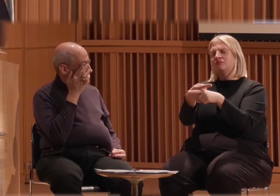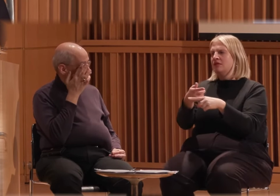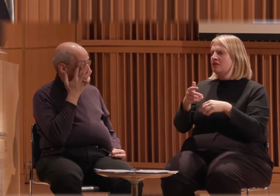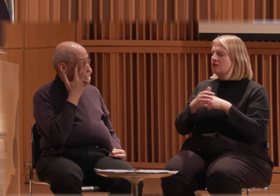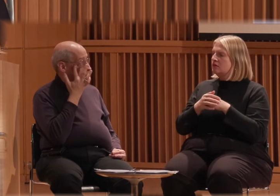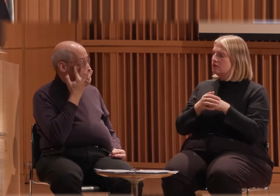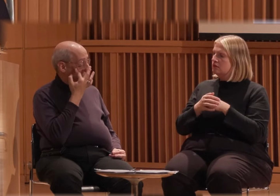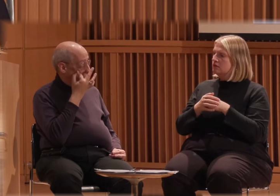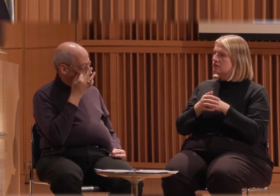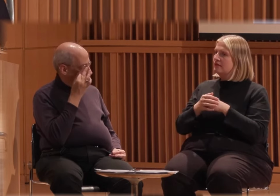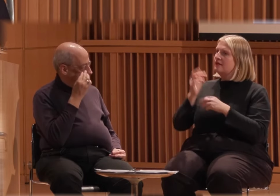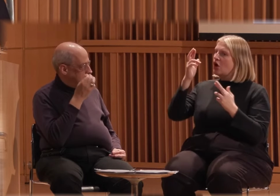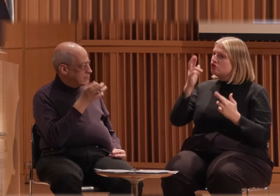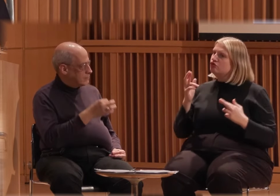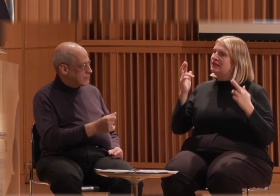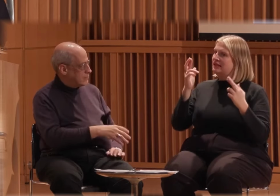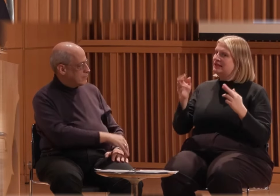There are reasons for folks